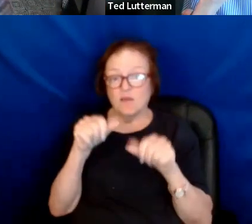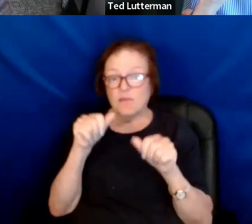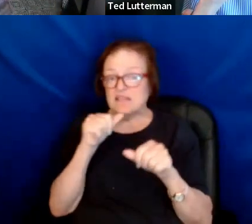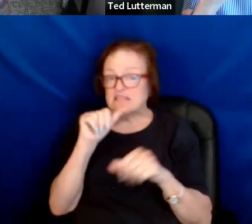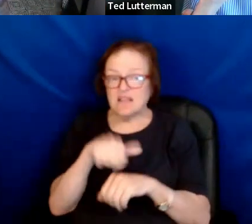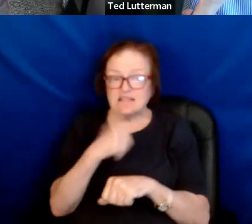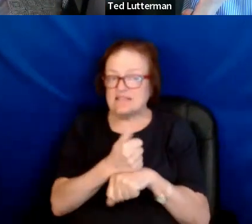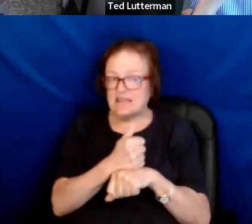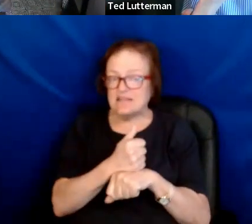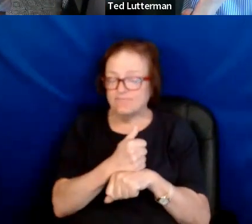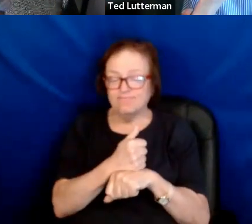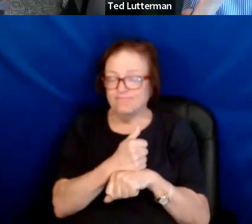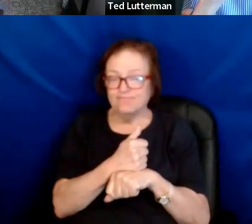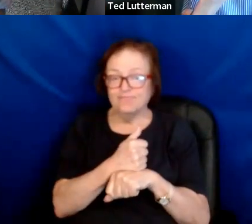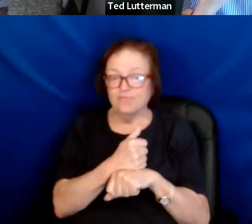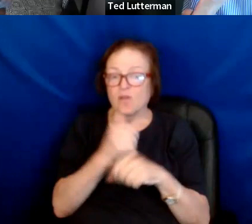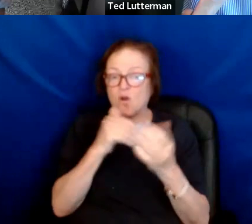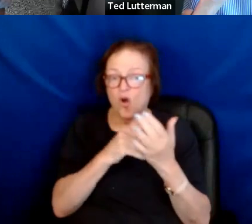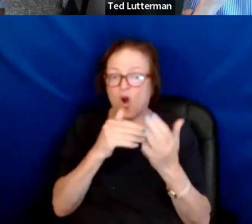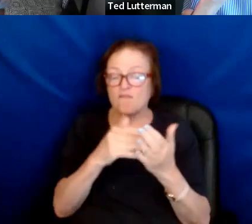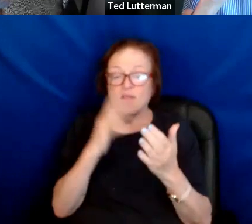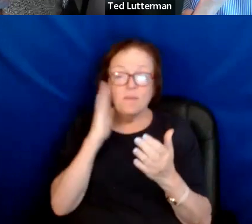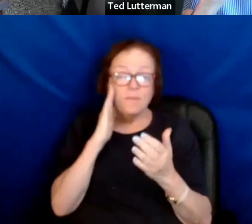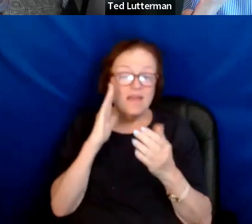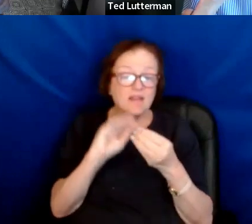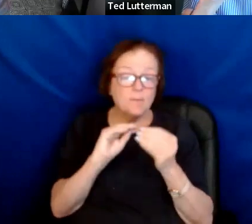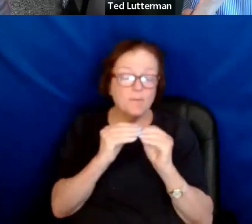fixed, that often a lot of the beds are